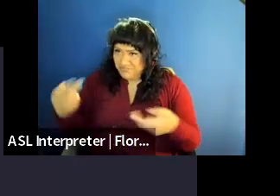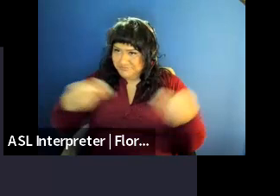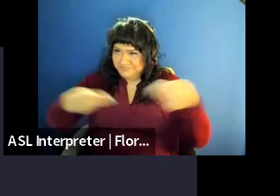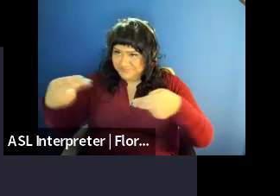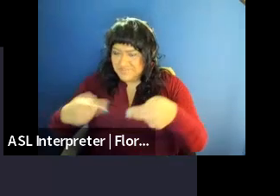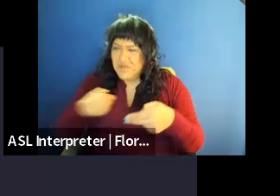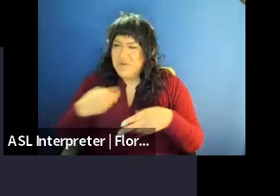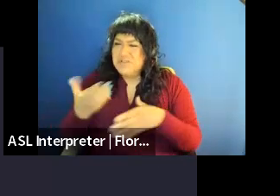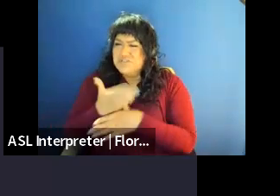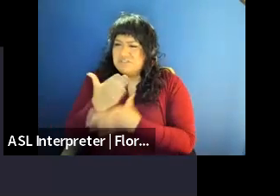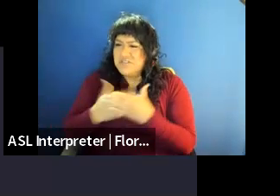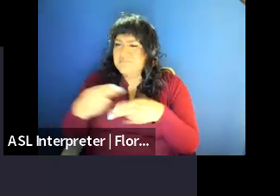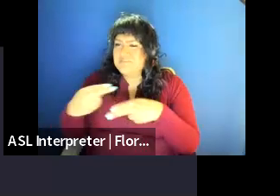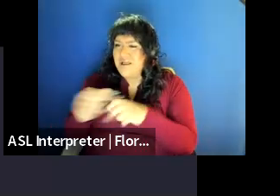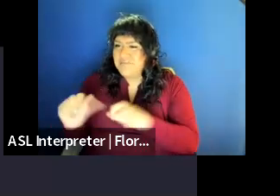into the panel.